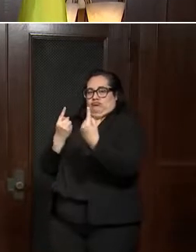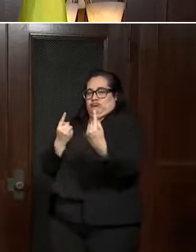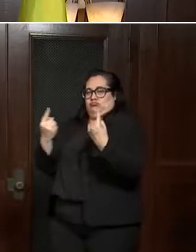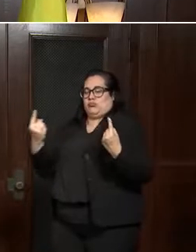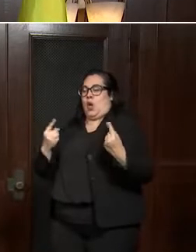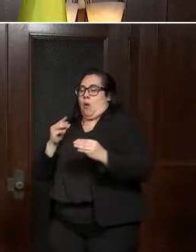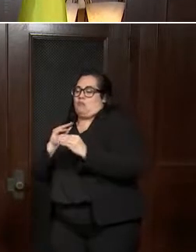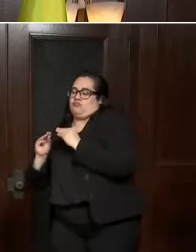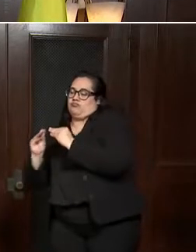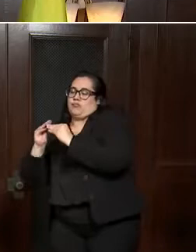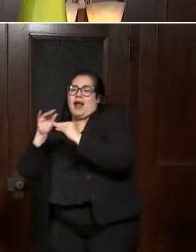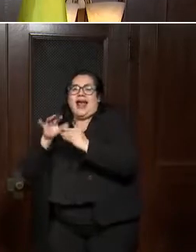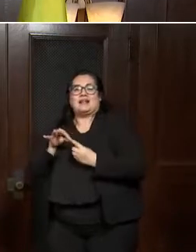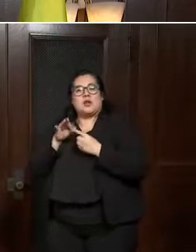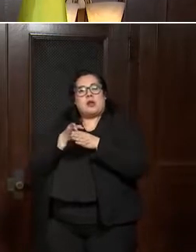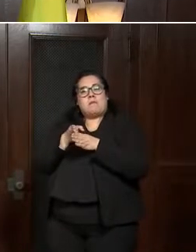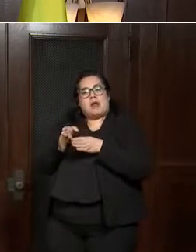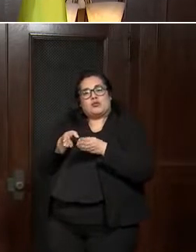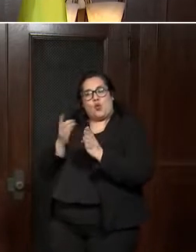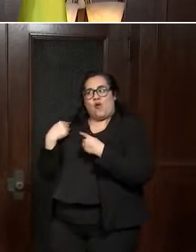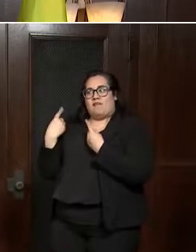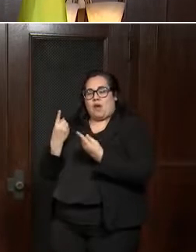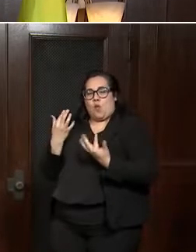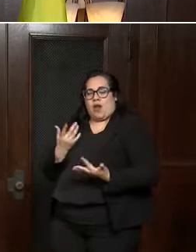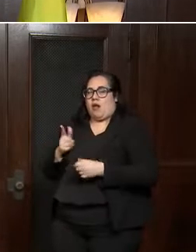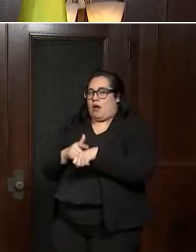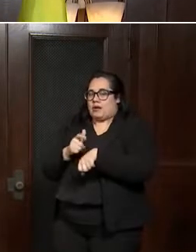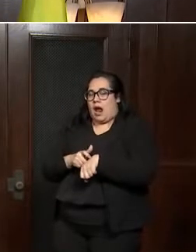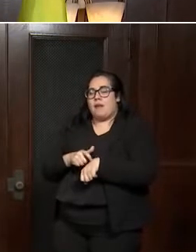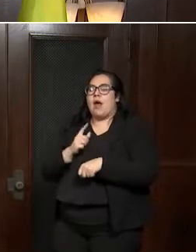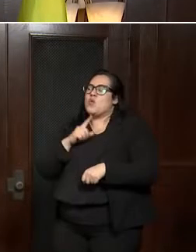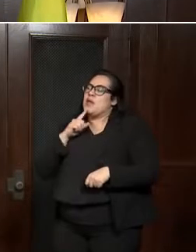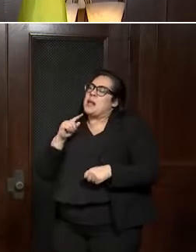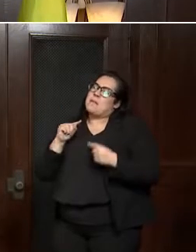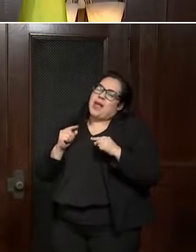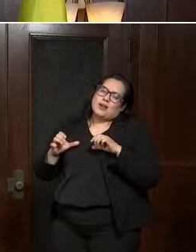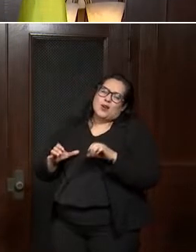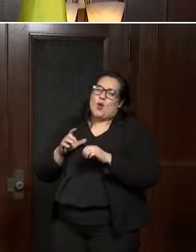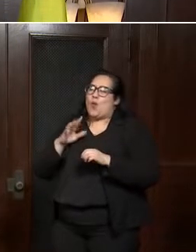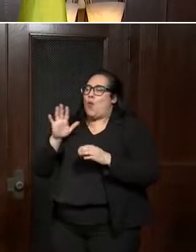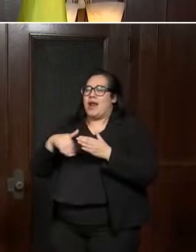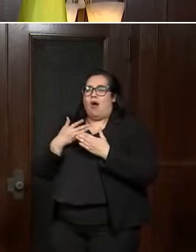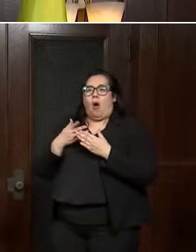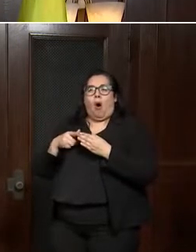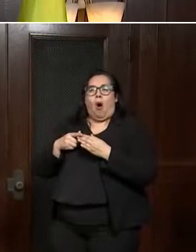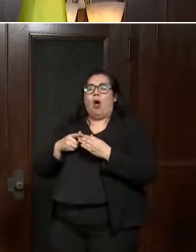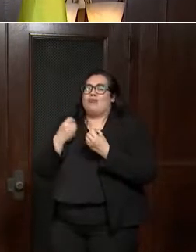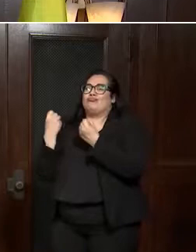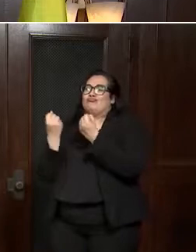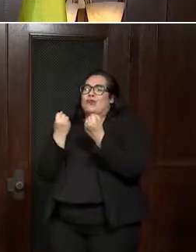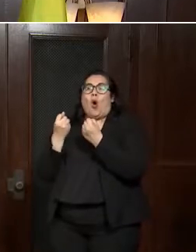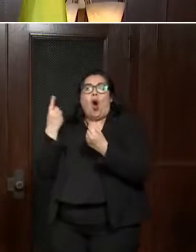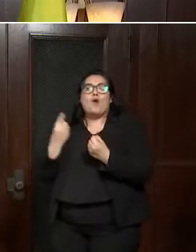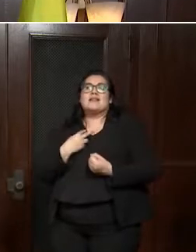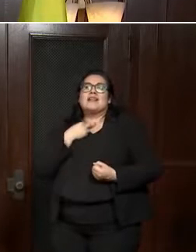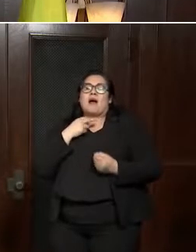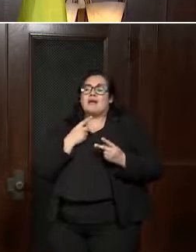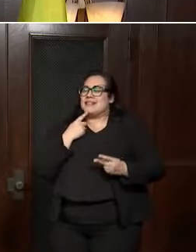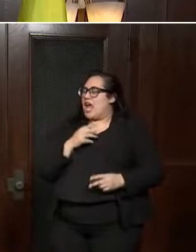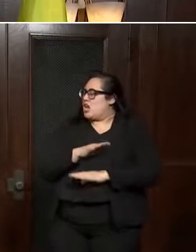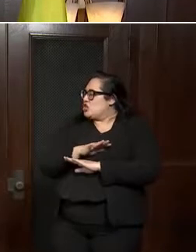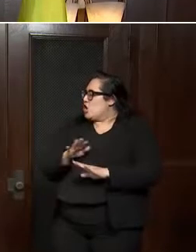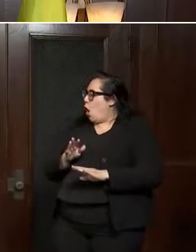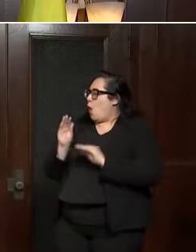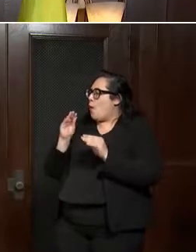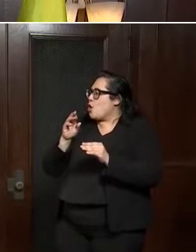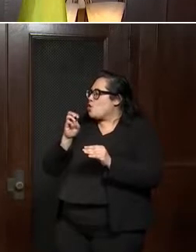repairs, especially on those main streets that we've been waiting for a long time and are such a pain to do, and we're all commuting. We're always caught between people saying, don't